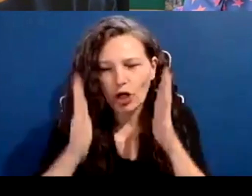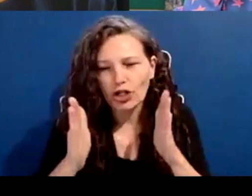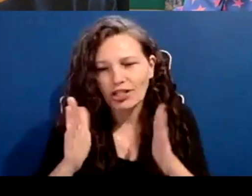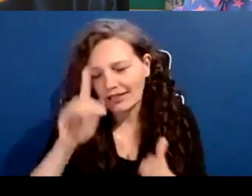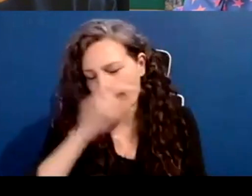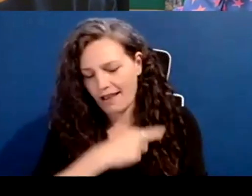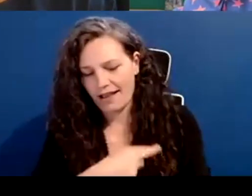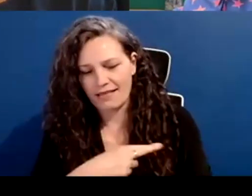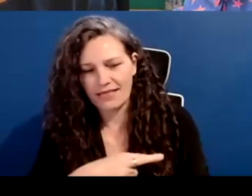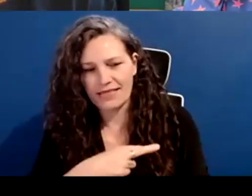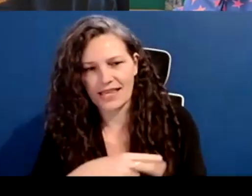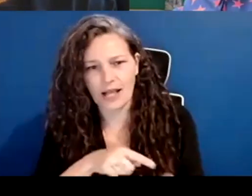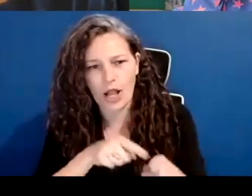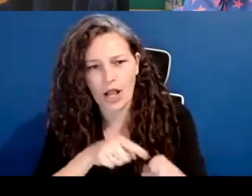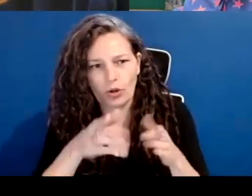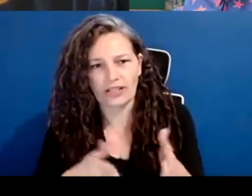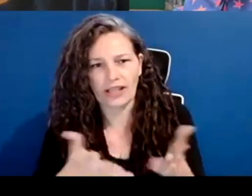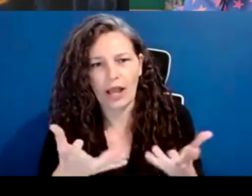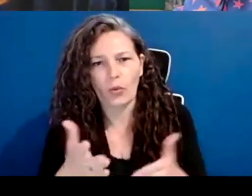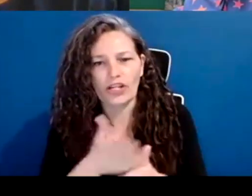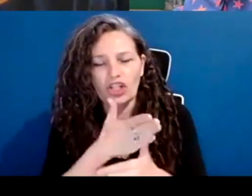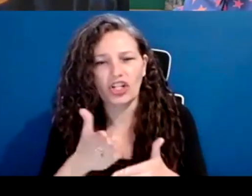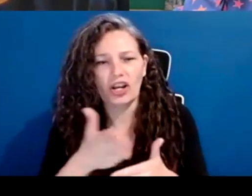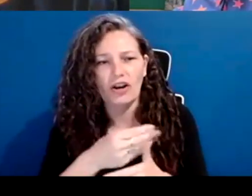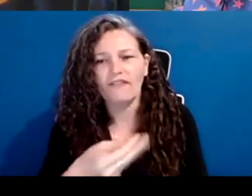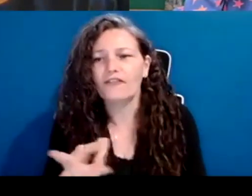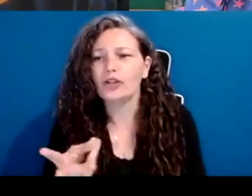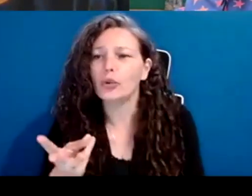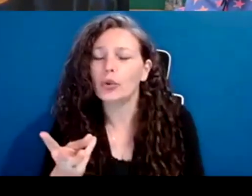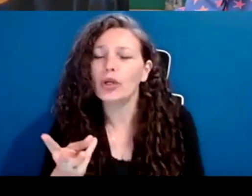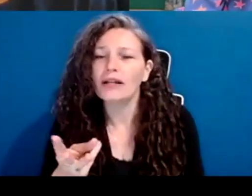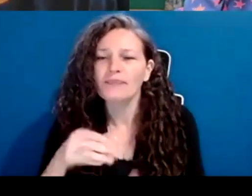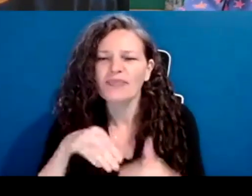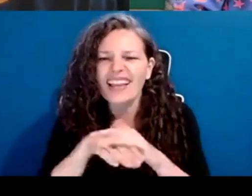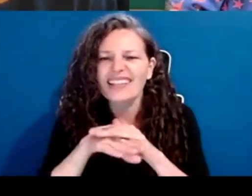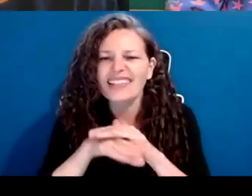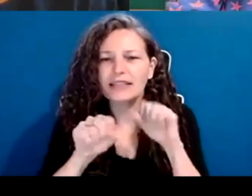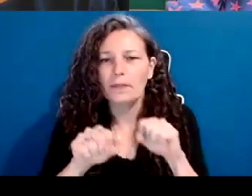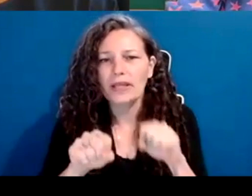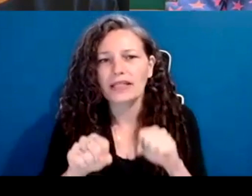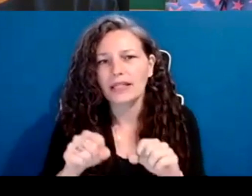would love to share some accessibility reminders for this webinar.